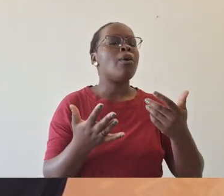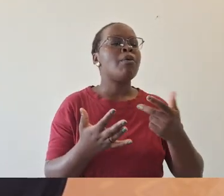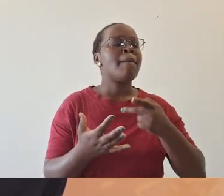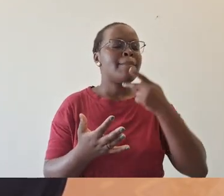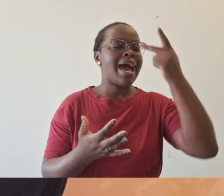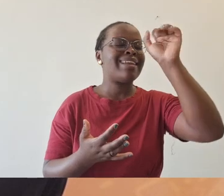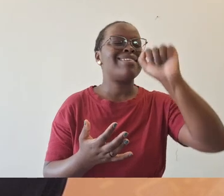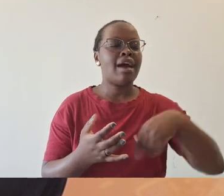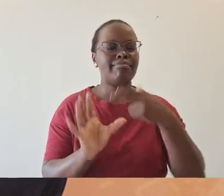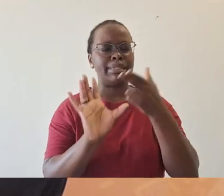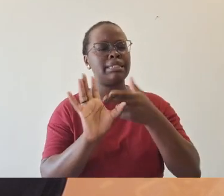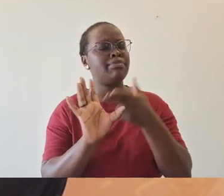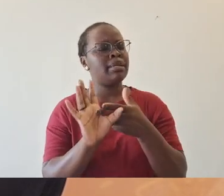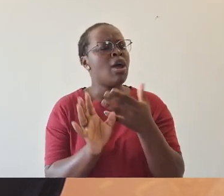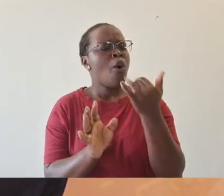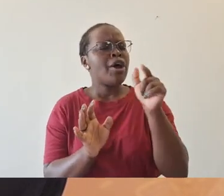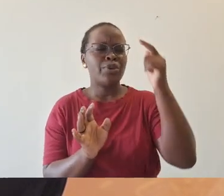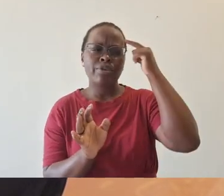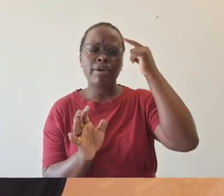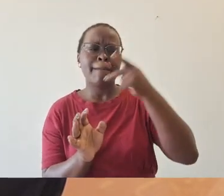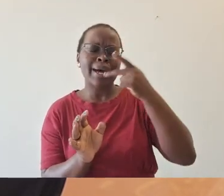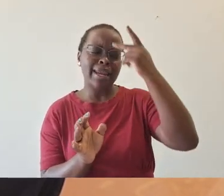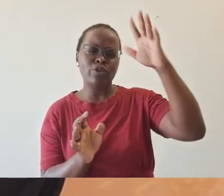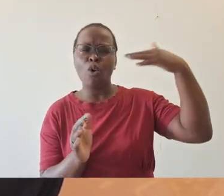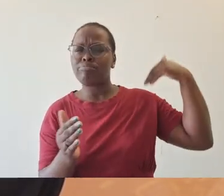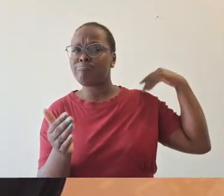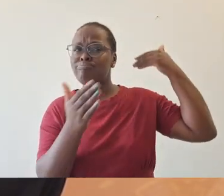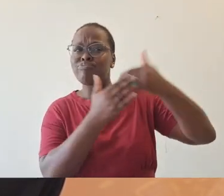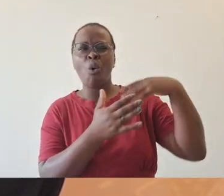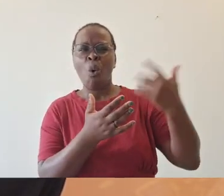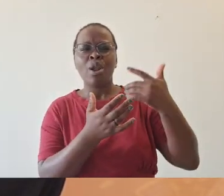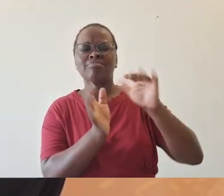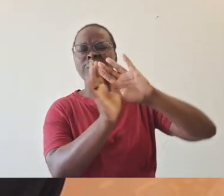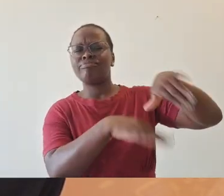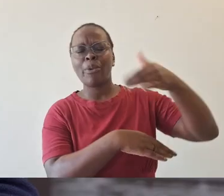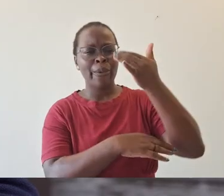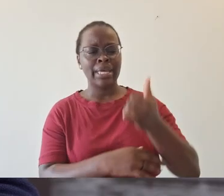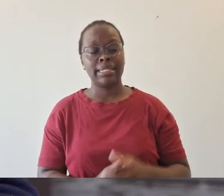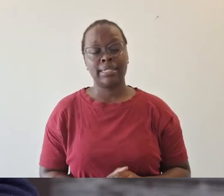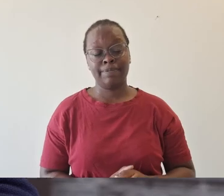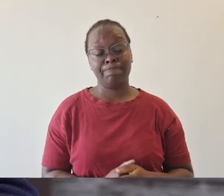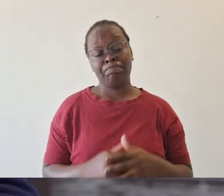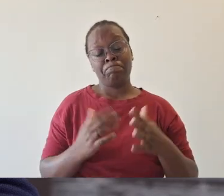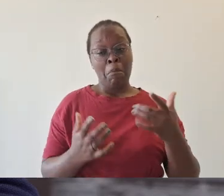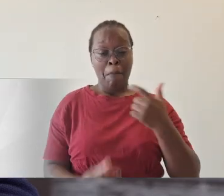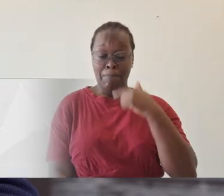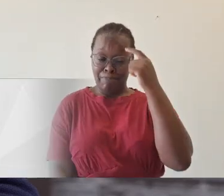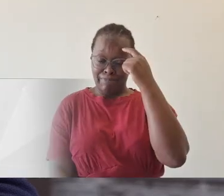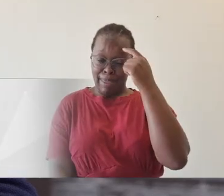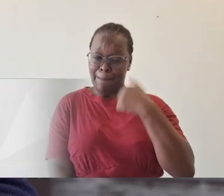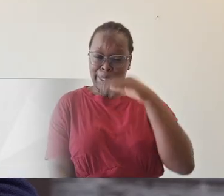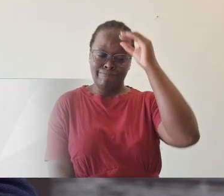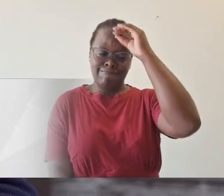that parental engagement is often overlooked in these conversations? I think it's because we assume that